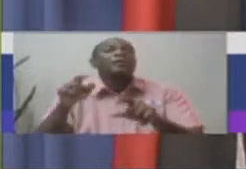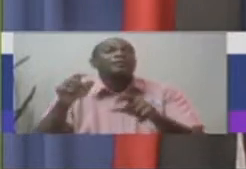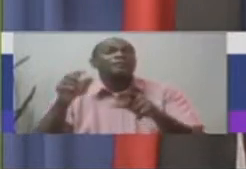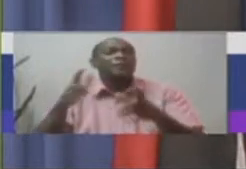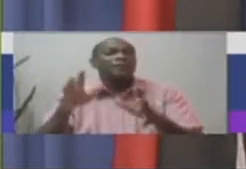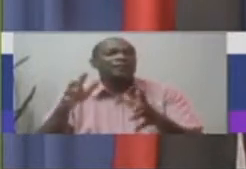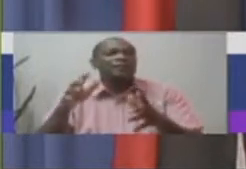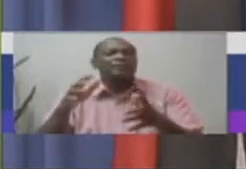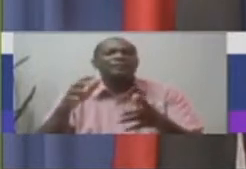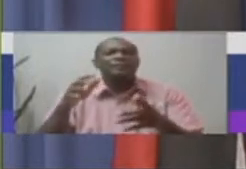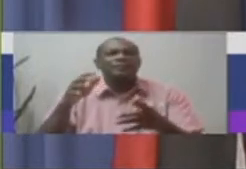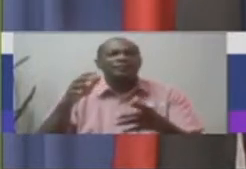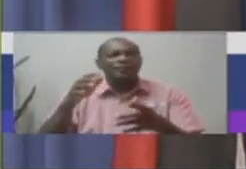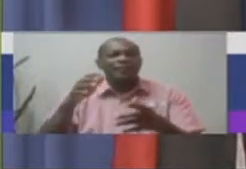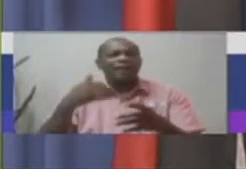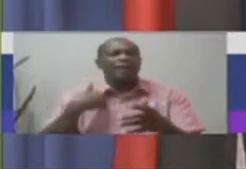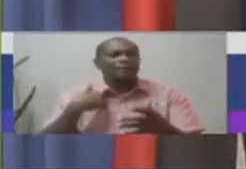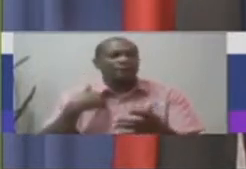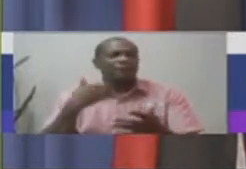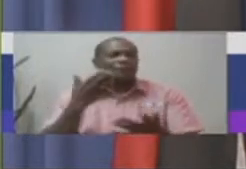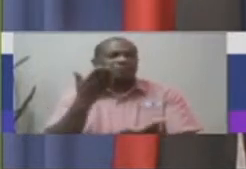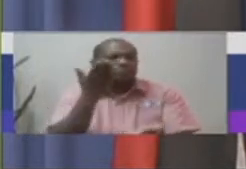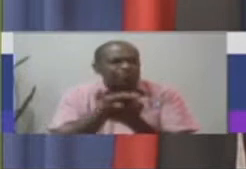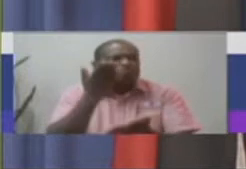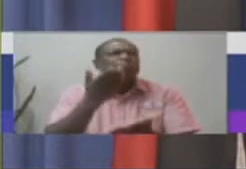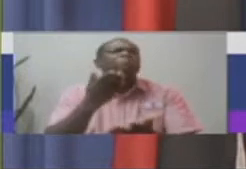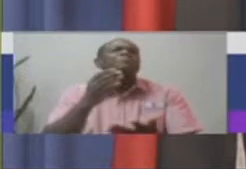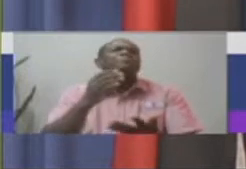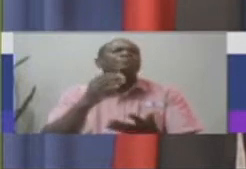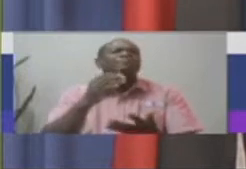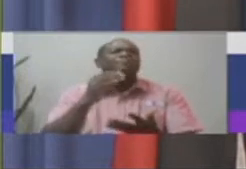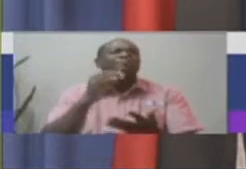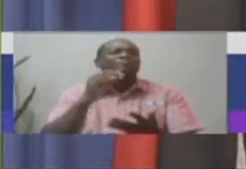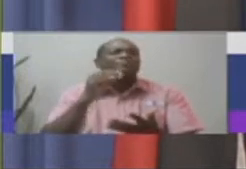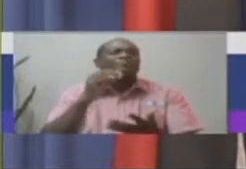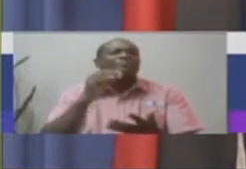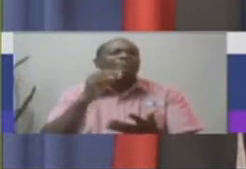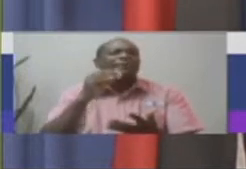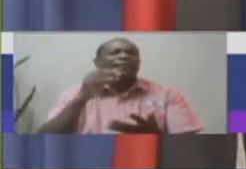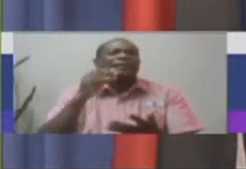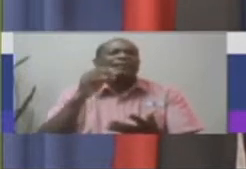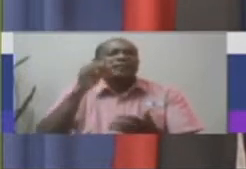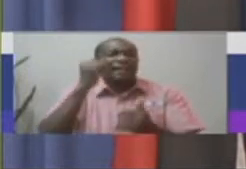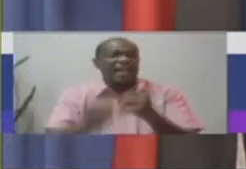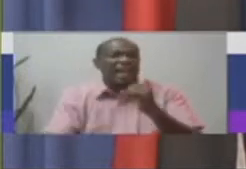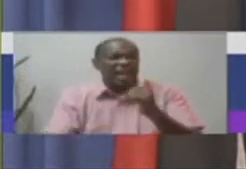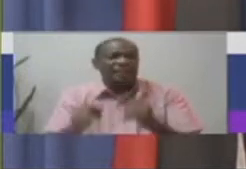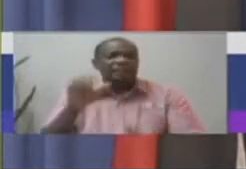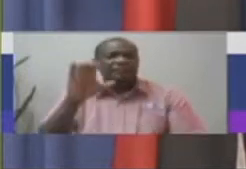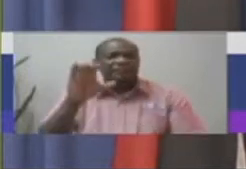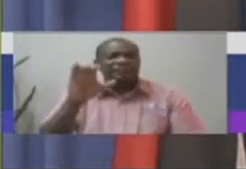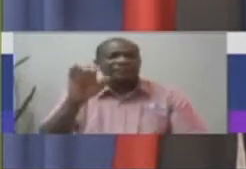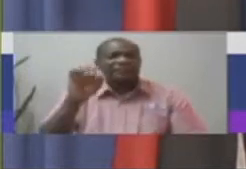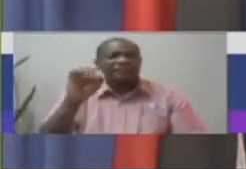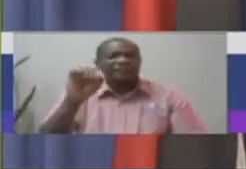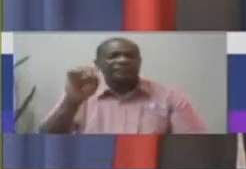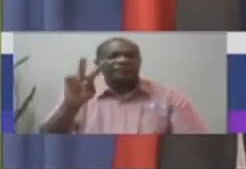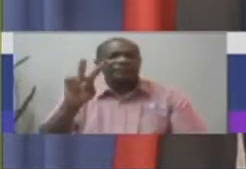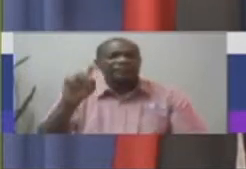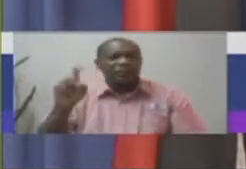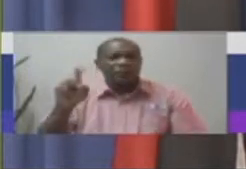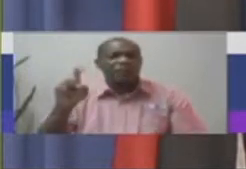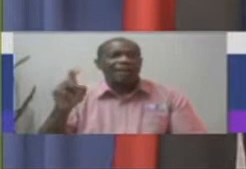from the COVAX, which would be our last COVAX committed shipment to take us to the 100,000 doses that we had